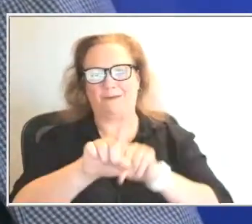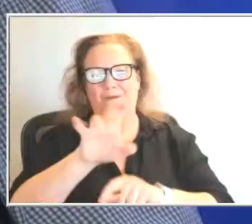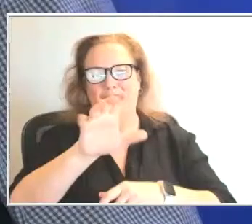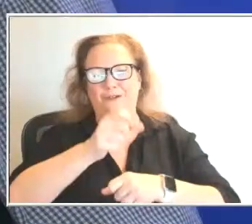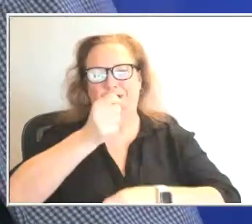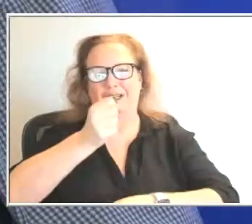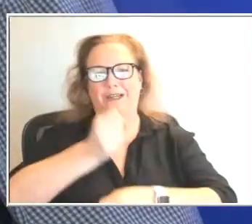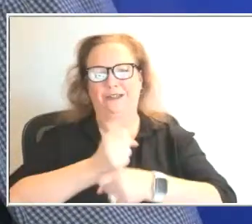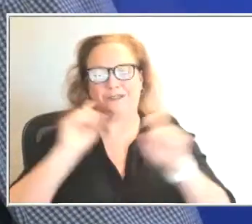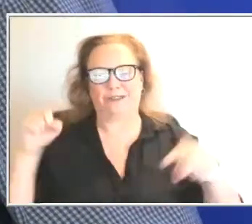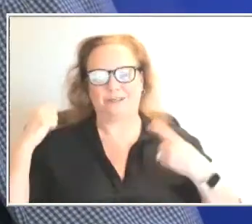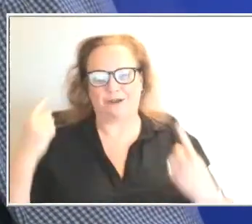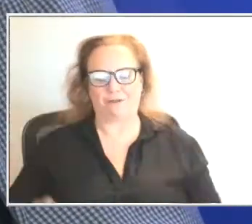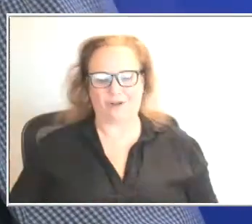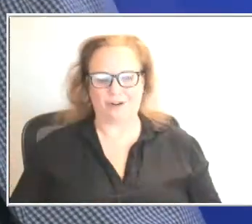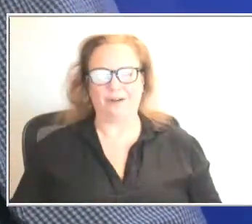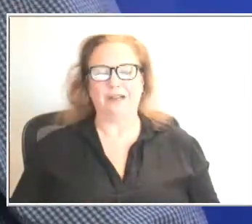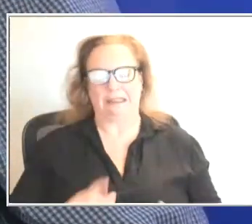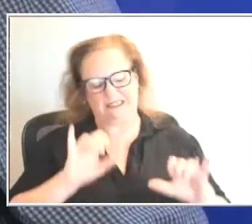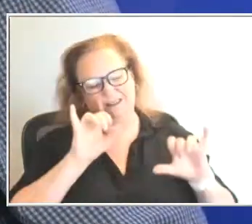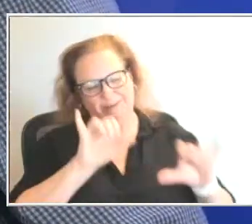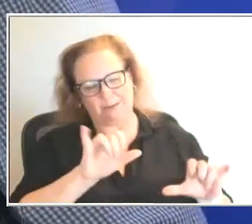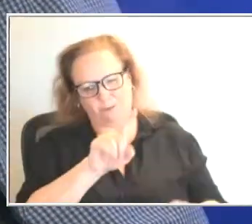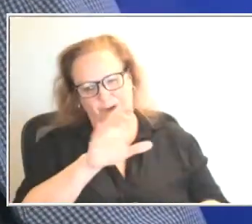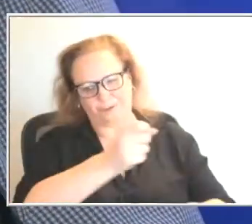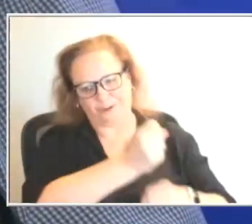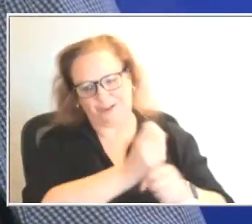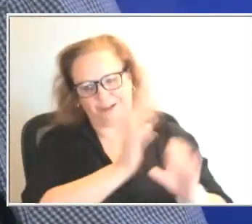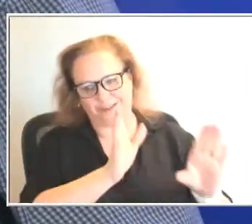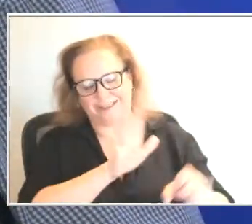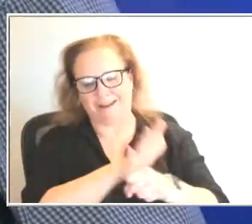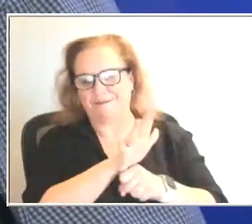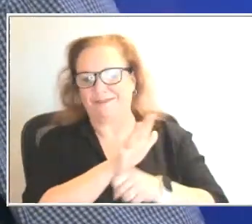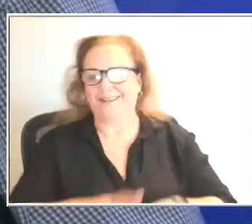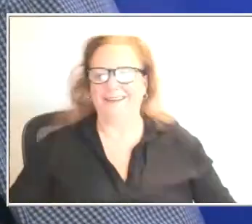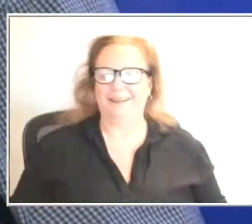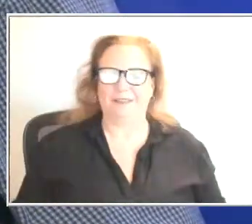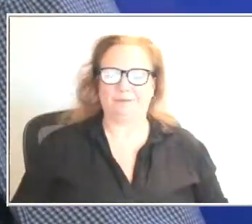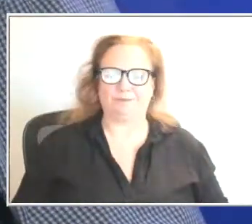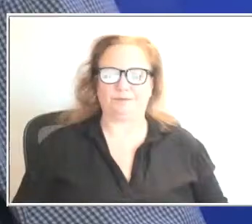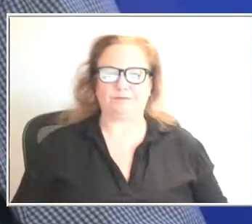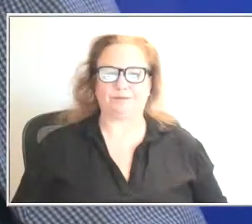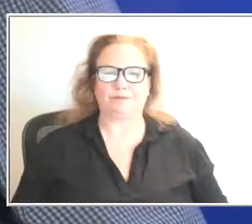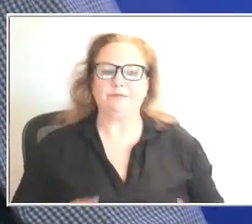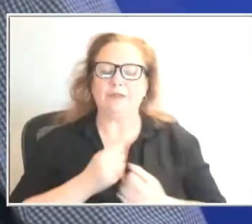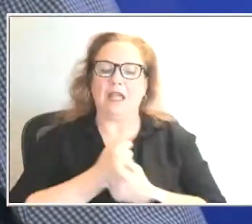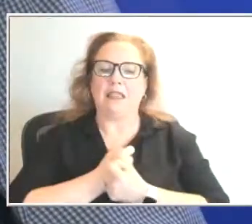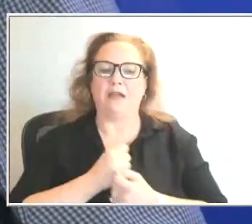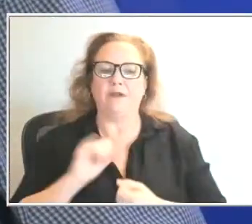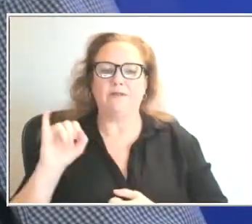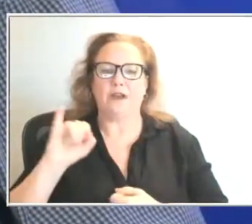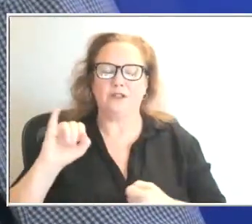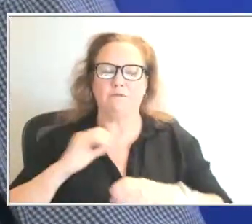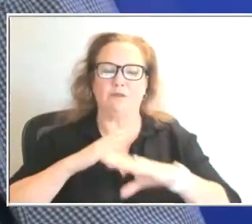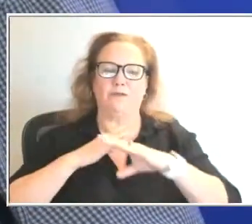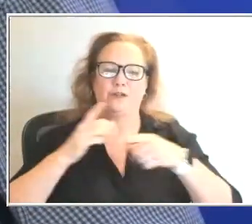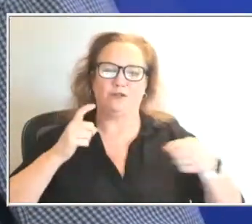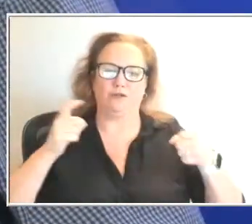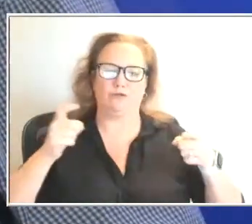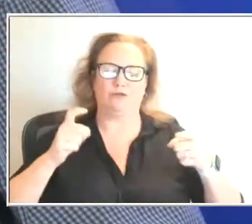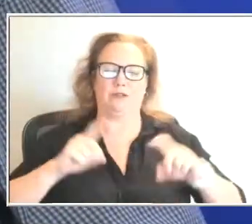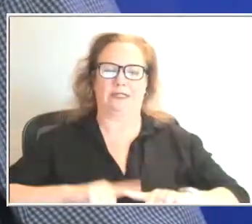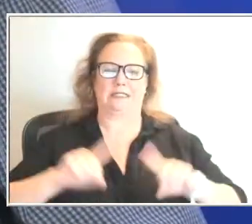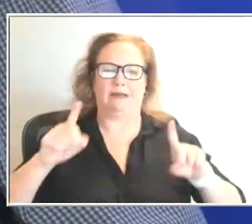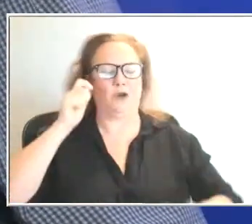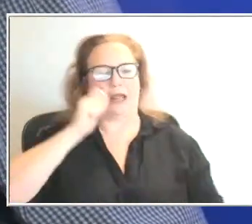Yeah. So, well, let's keep it there. Yeah, I know. But what I love about infection prevention and control is that it's different every